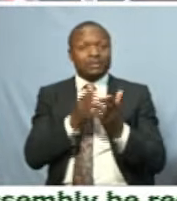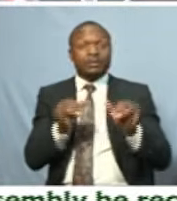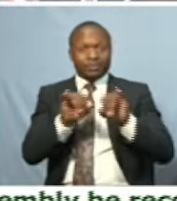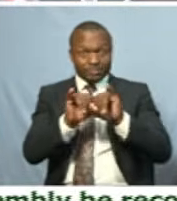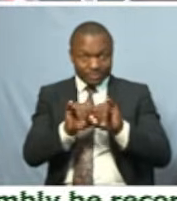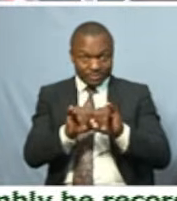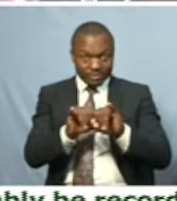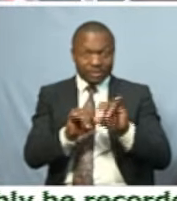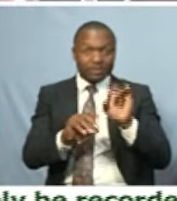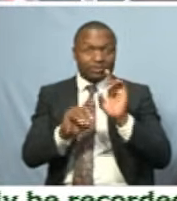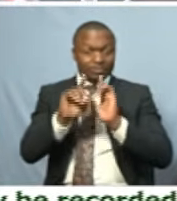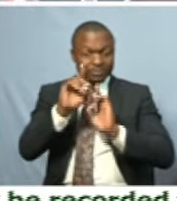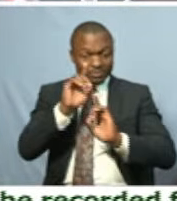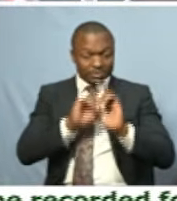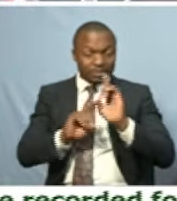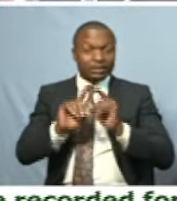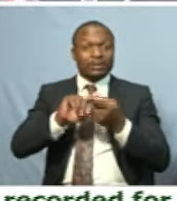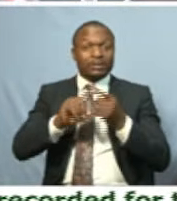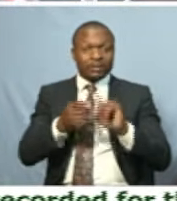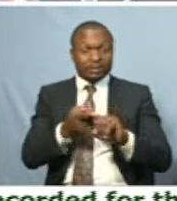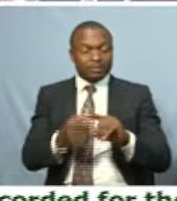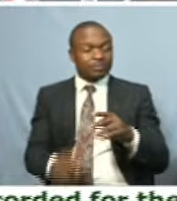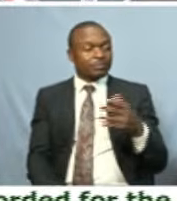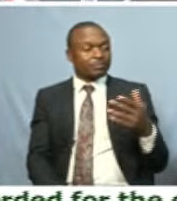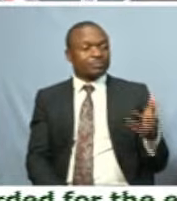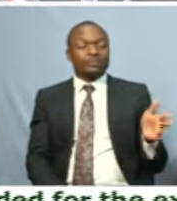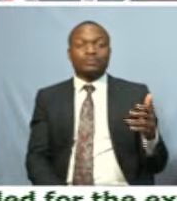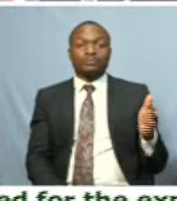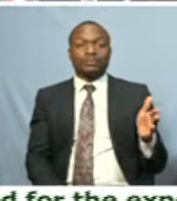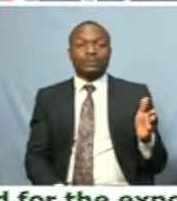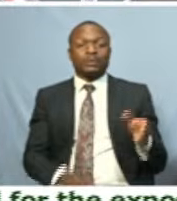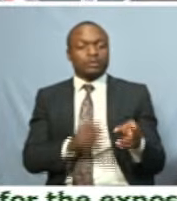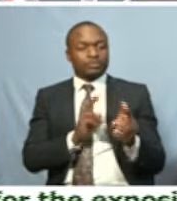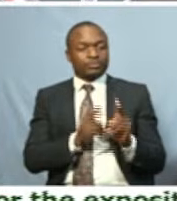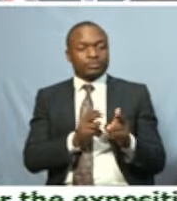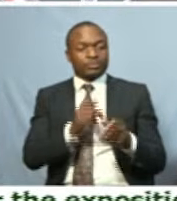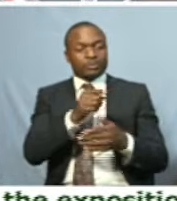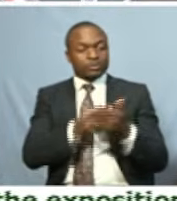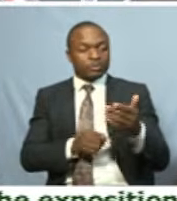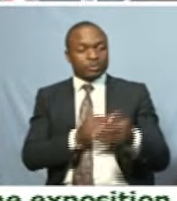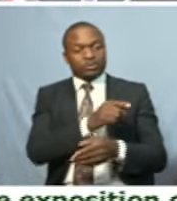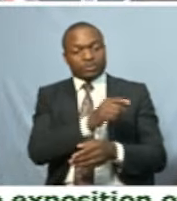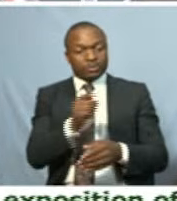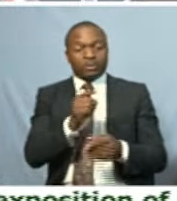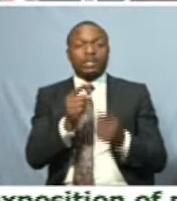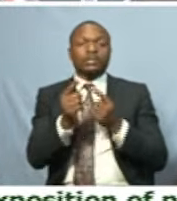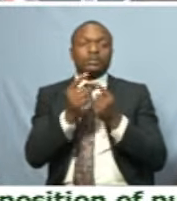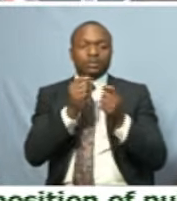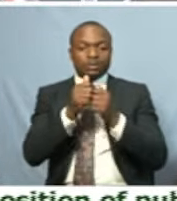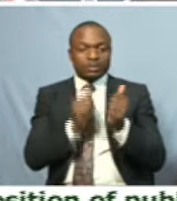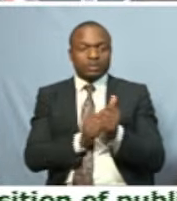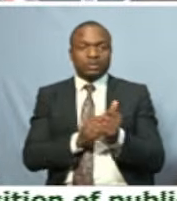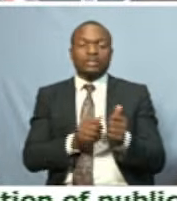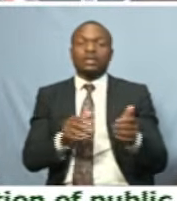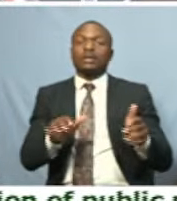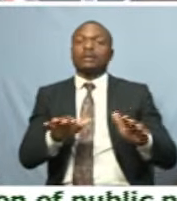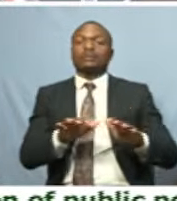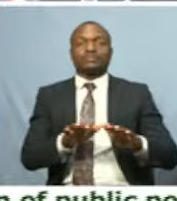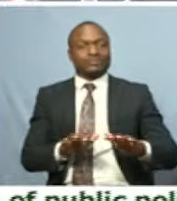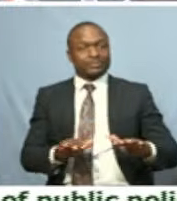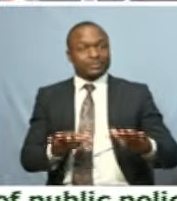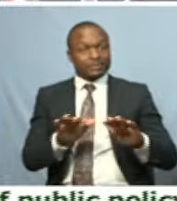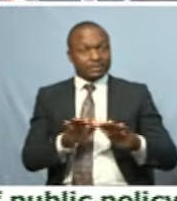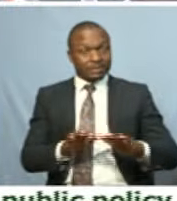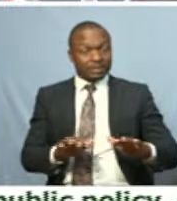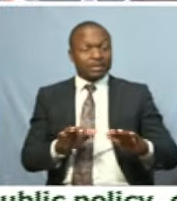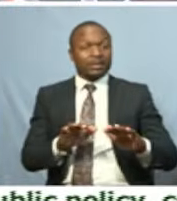when we are debating, our colleagues on your left, as we responded to what they had also talked about, they are here.